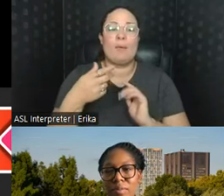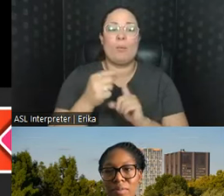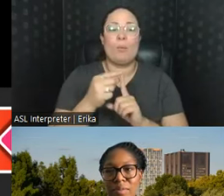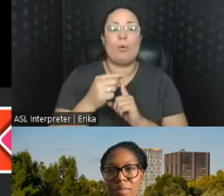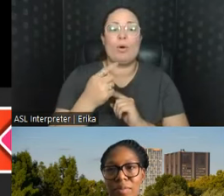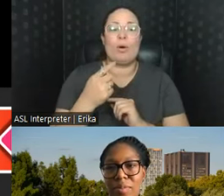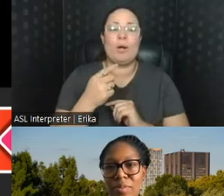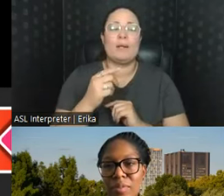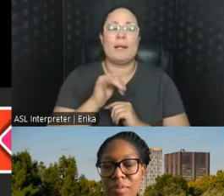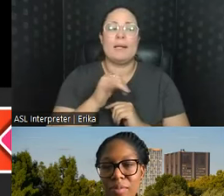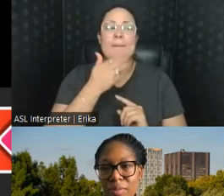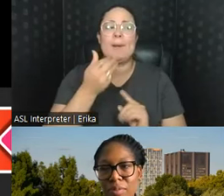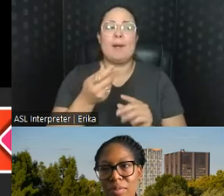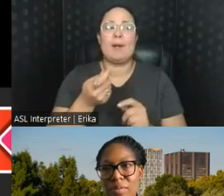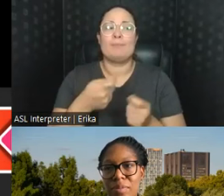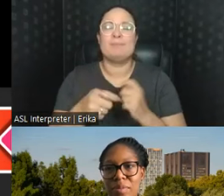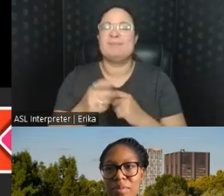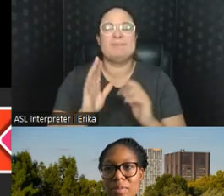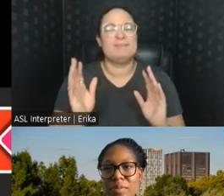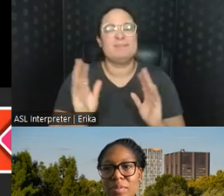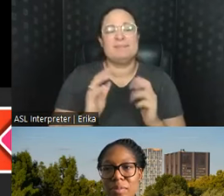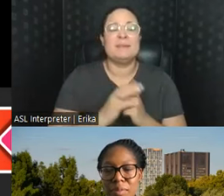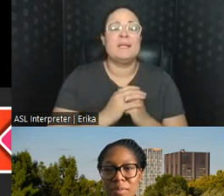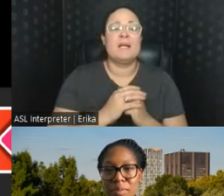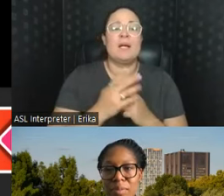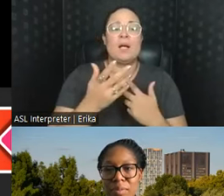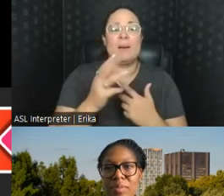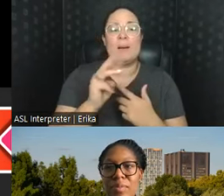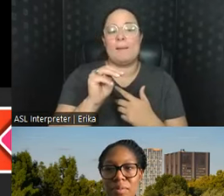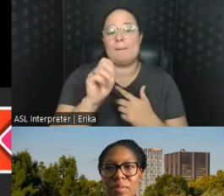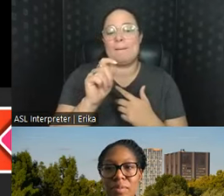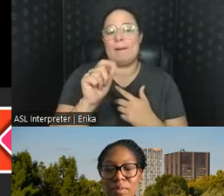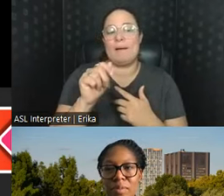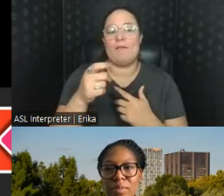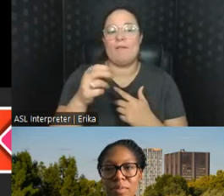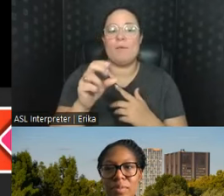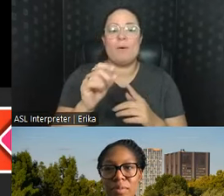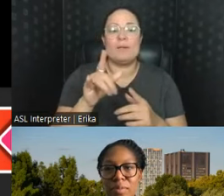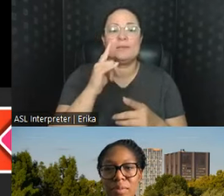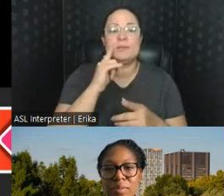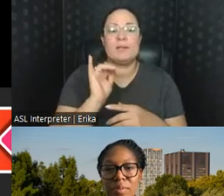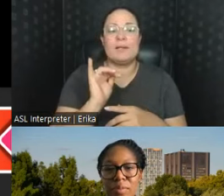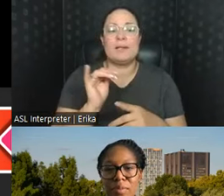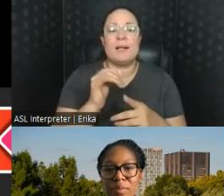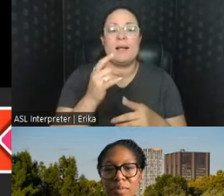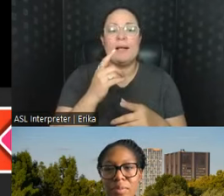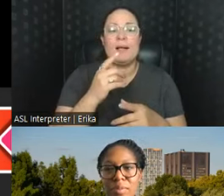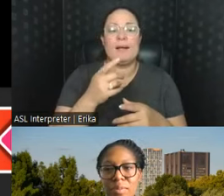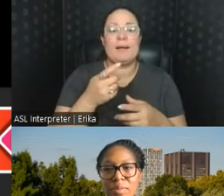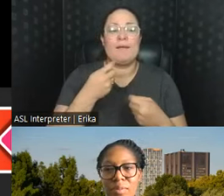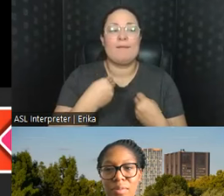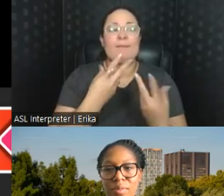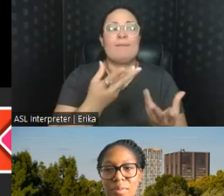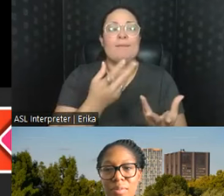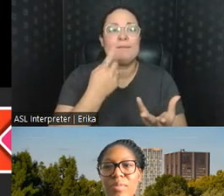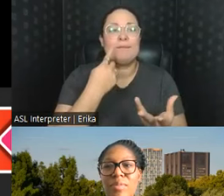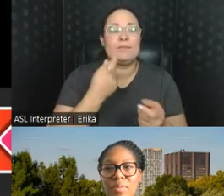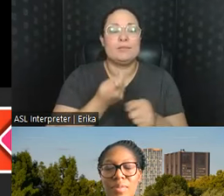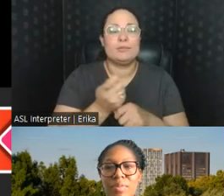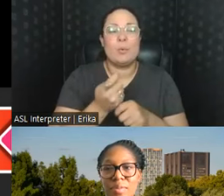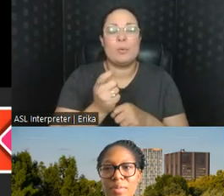we'll get into, metaphors that kind of throw our entire community under the bus for the purpose of a joke or argument, and also